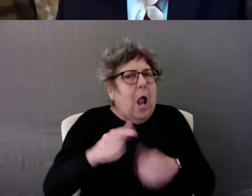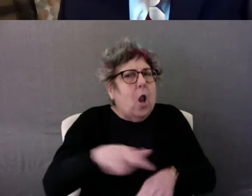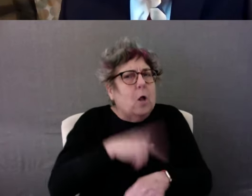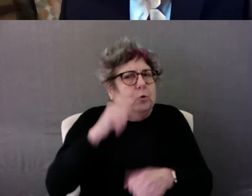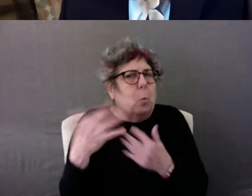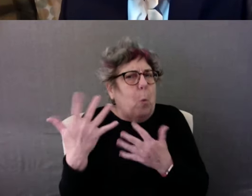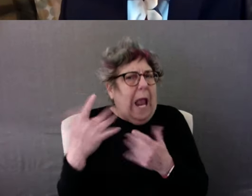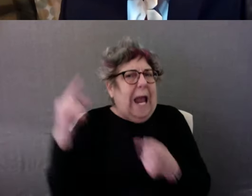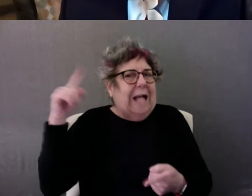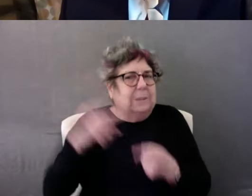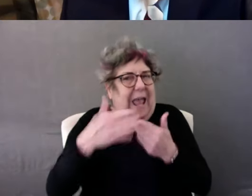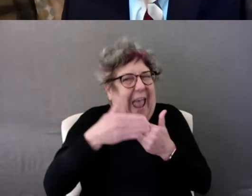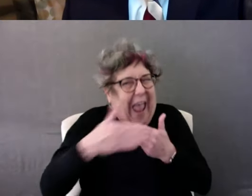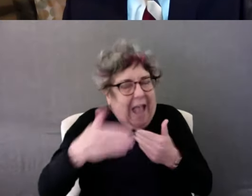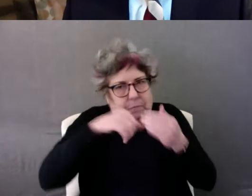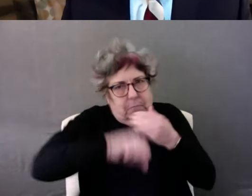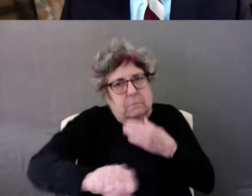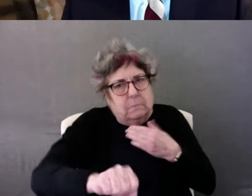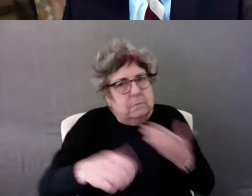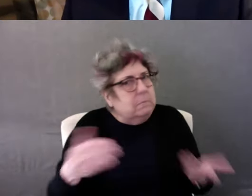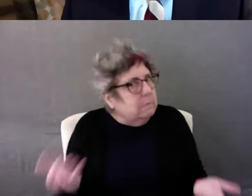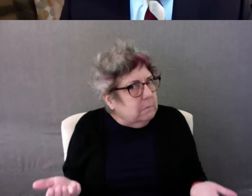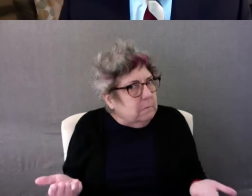Right, so these are questions that we don't,